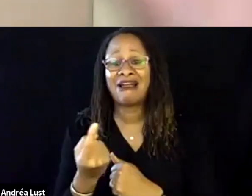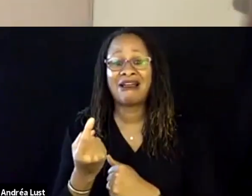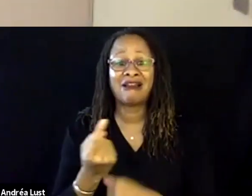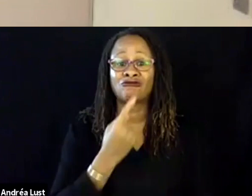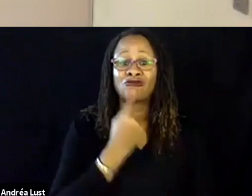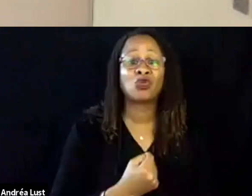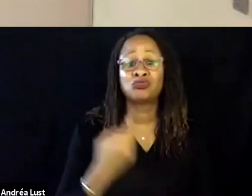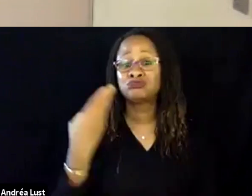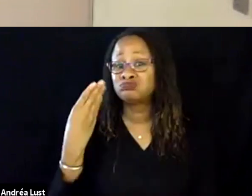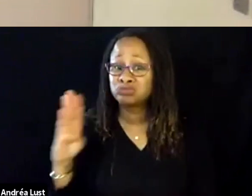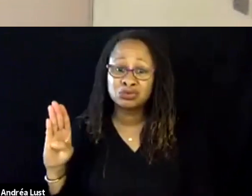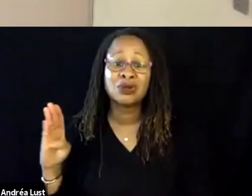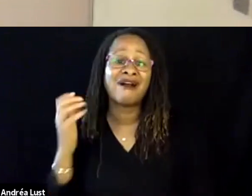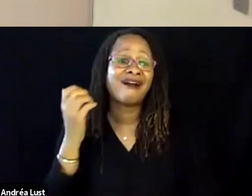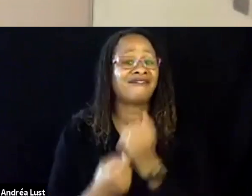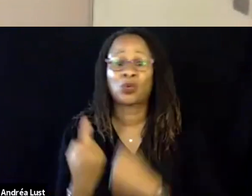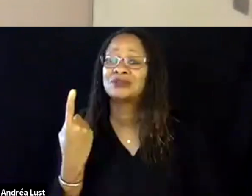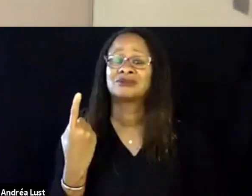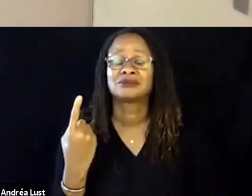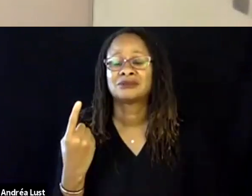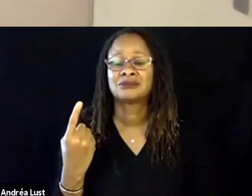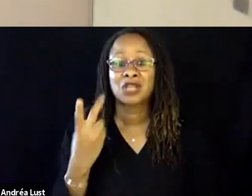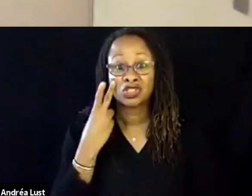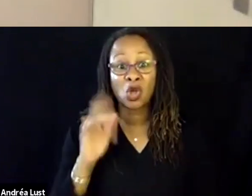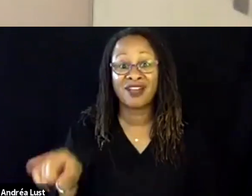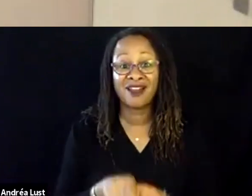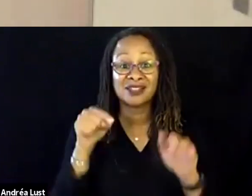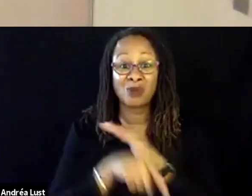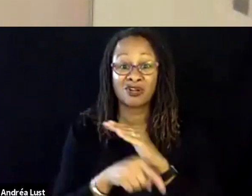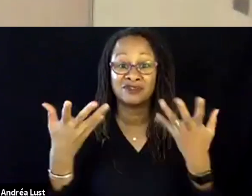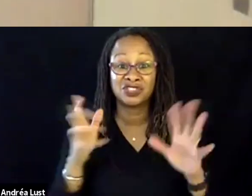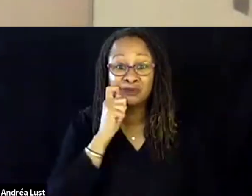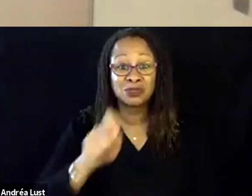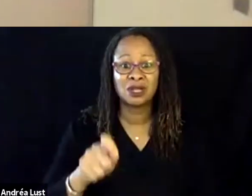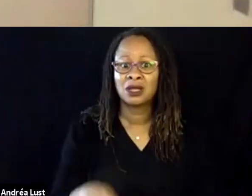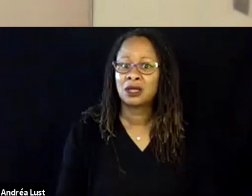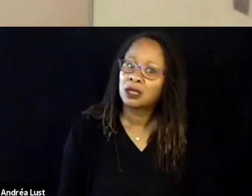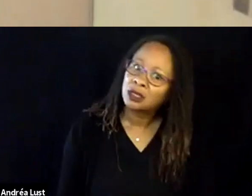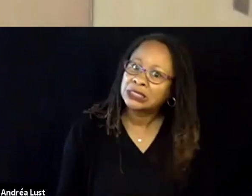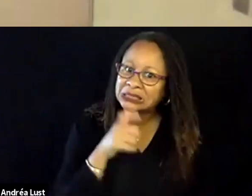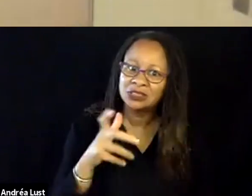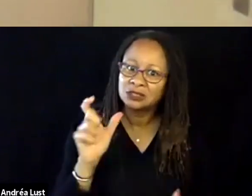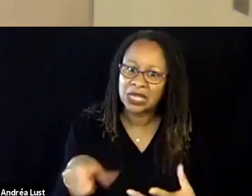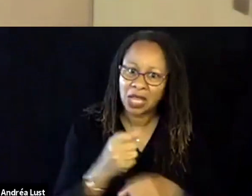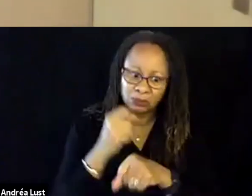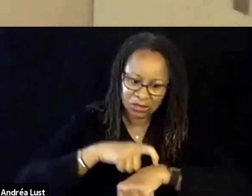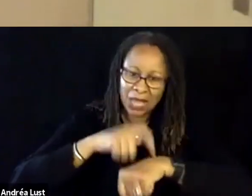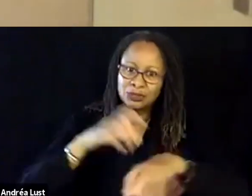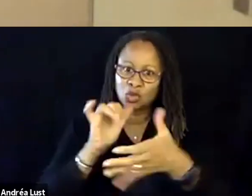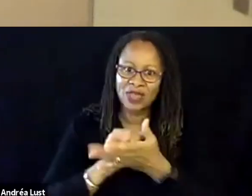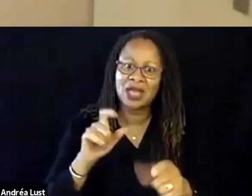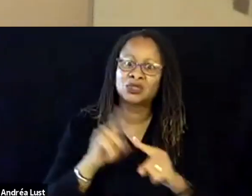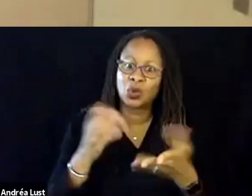red, blue, everybody saw that as murder. It shouldn't have taken that much to